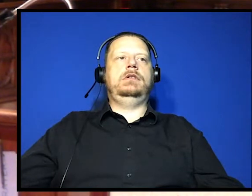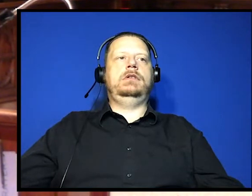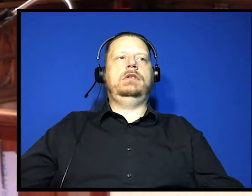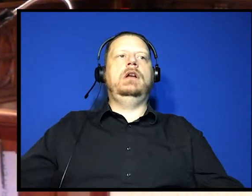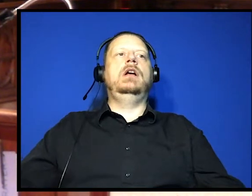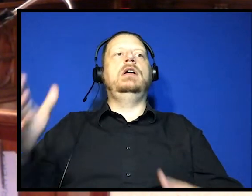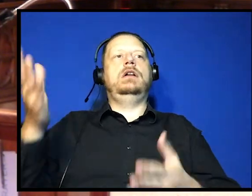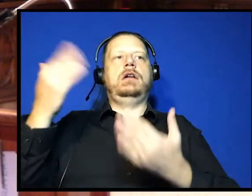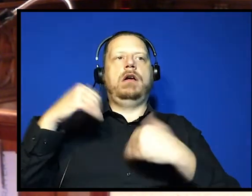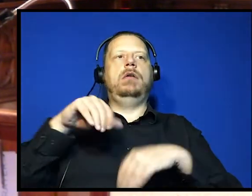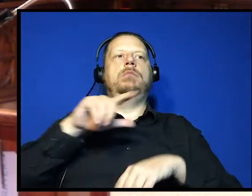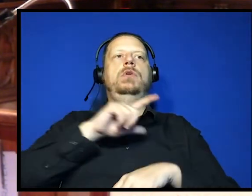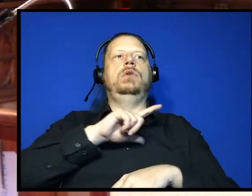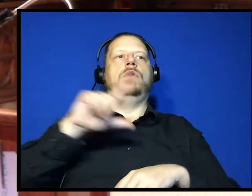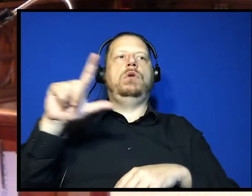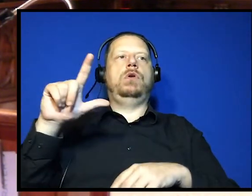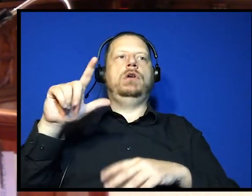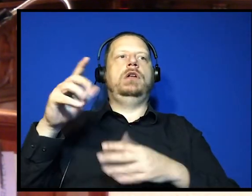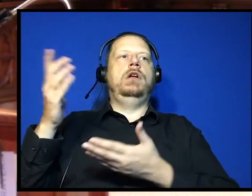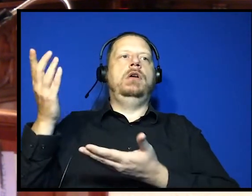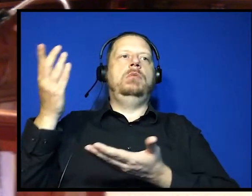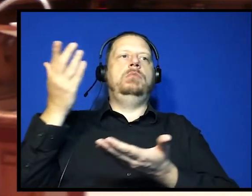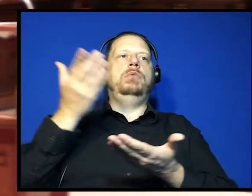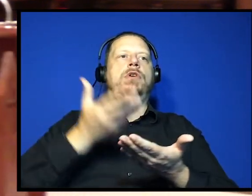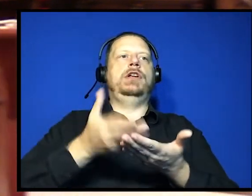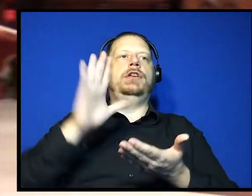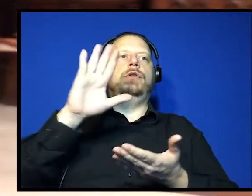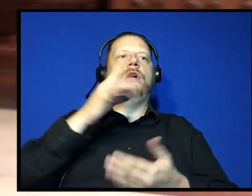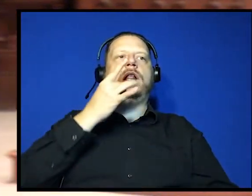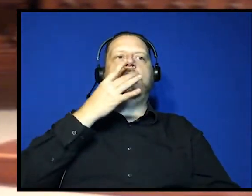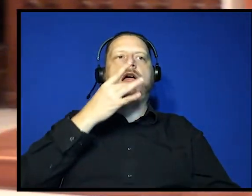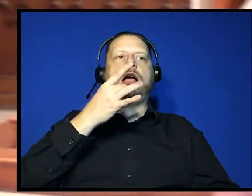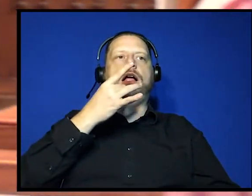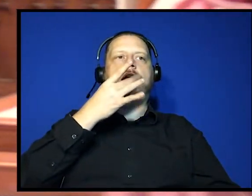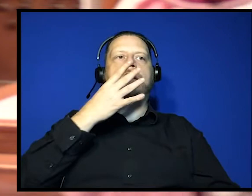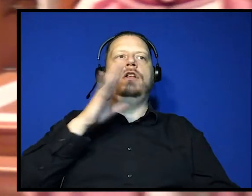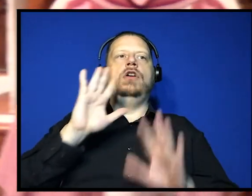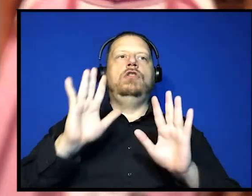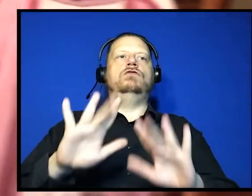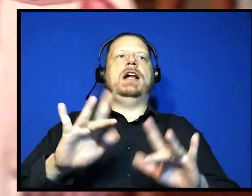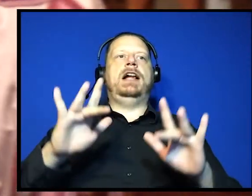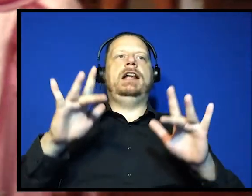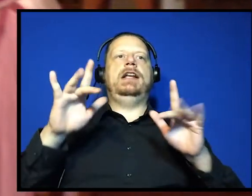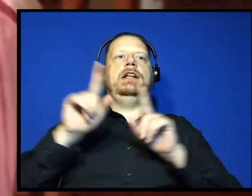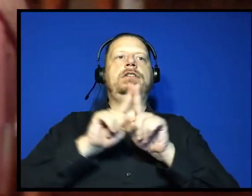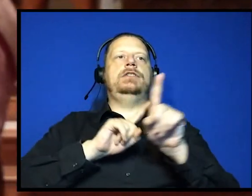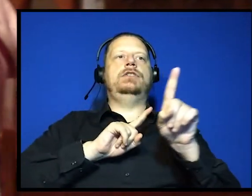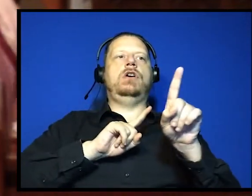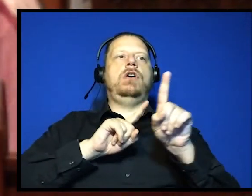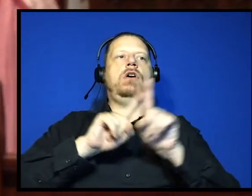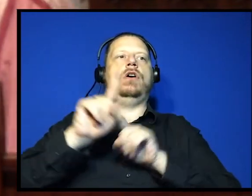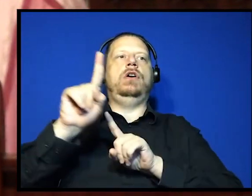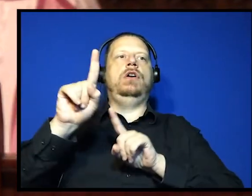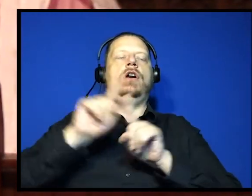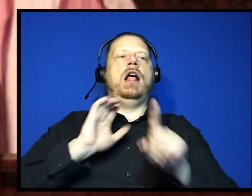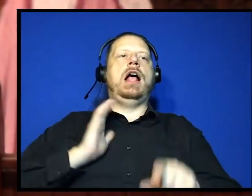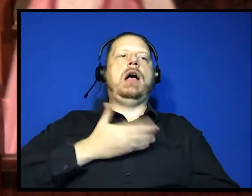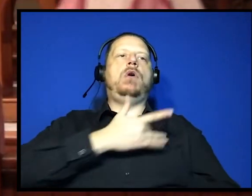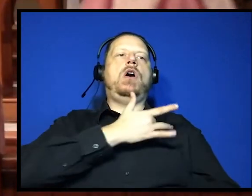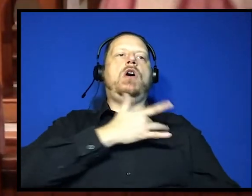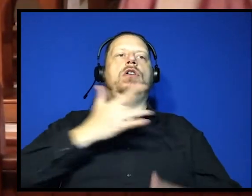Come, O Lord, and bring your light, O radiant star, our